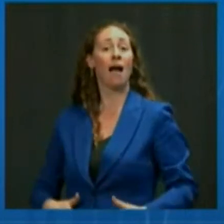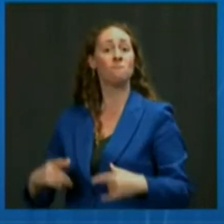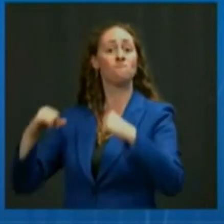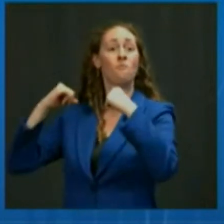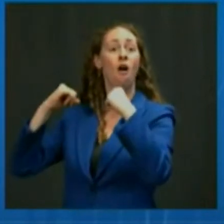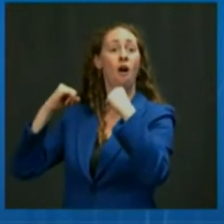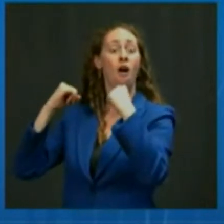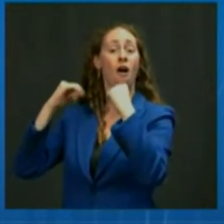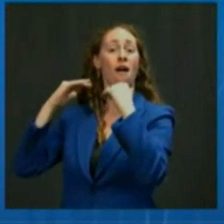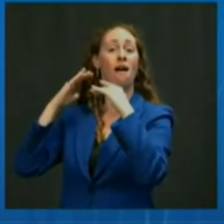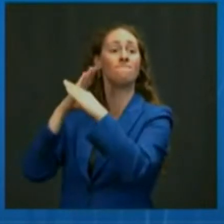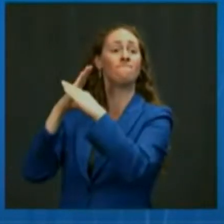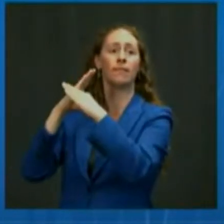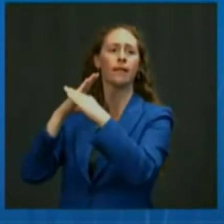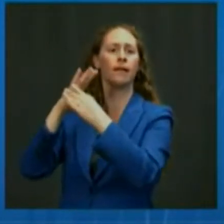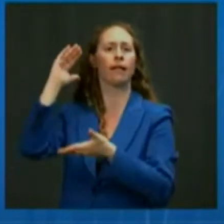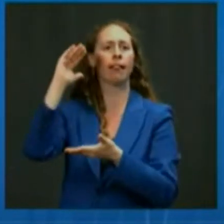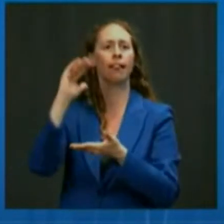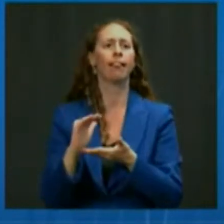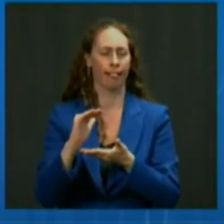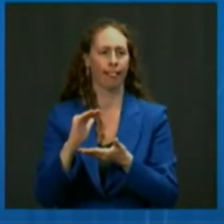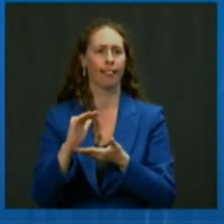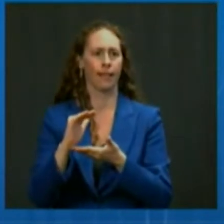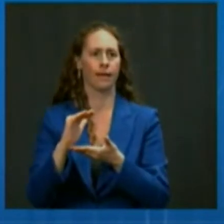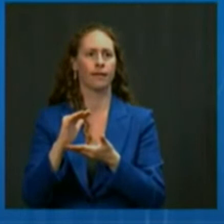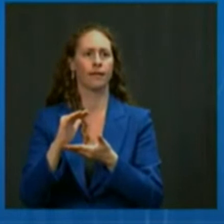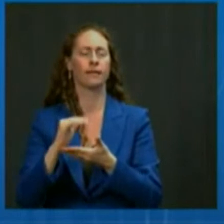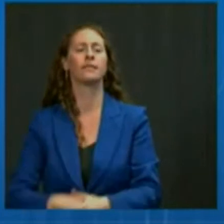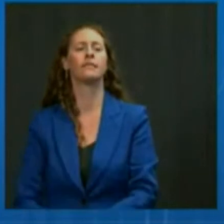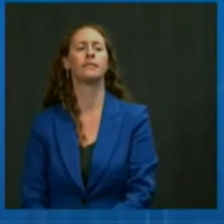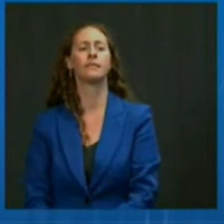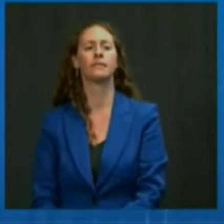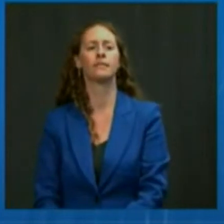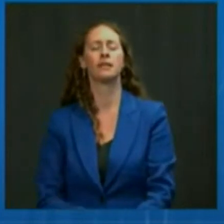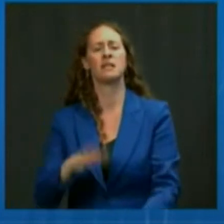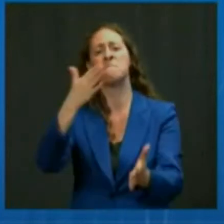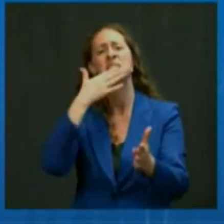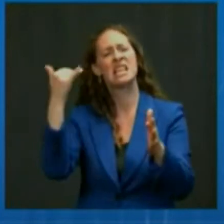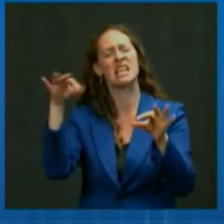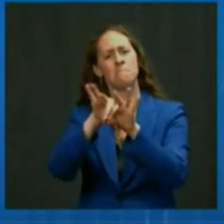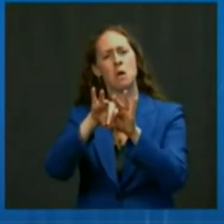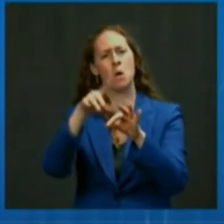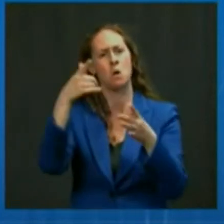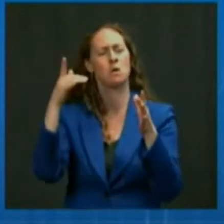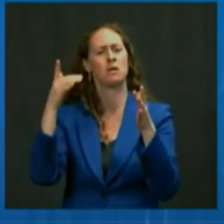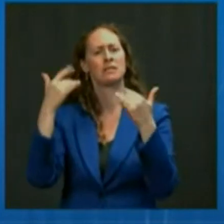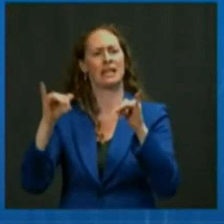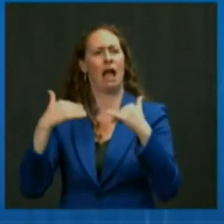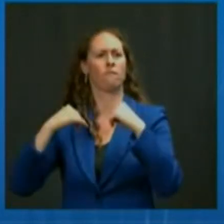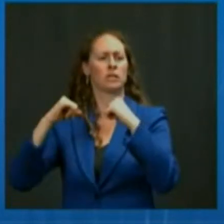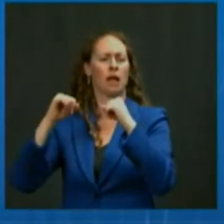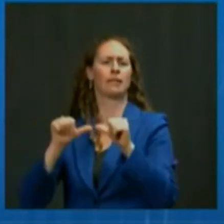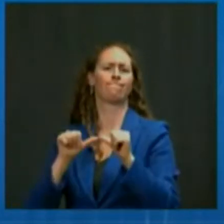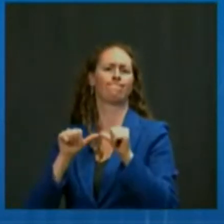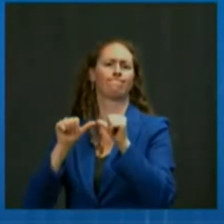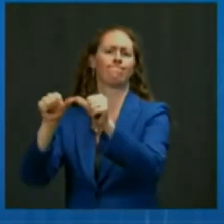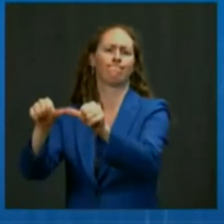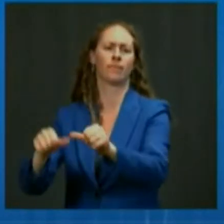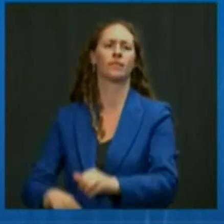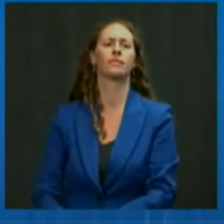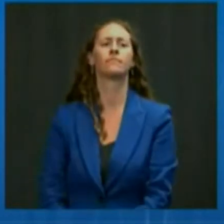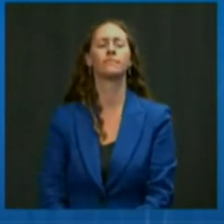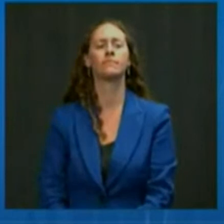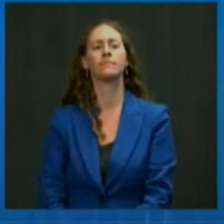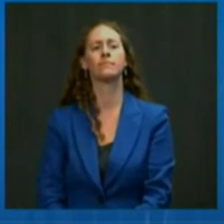high. And third, vaccine effectiveness is generally decreased against the Delta variant. So let's jump into